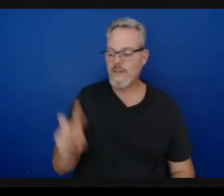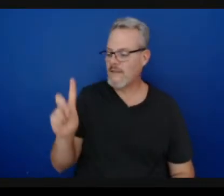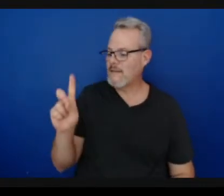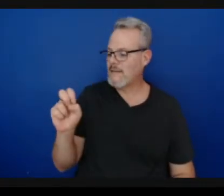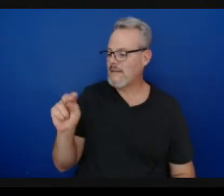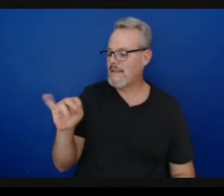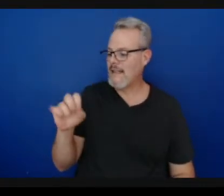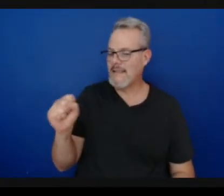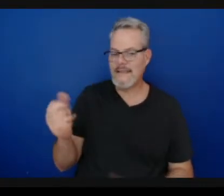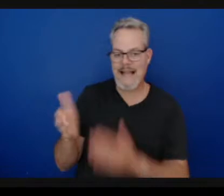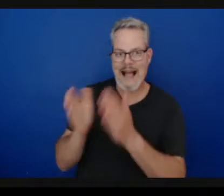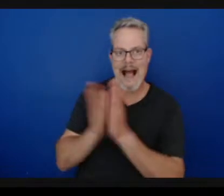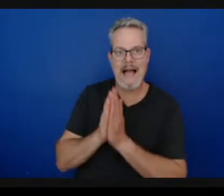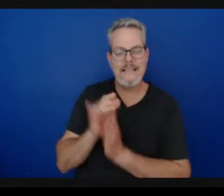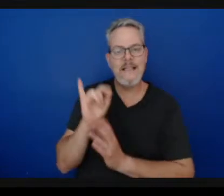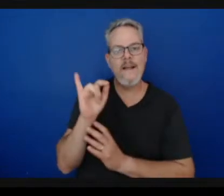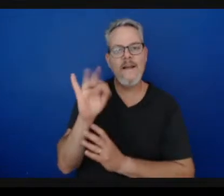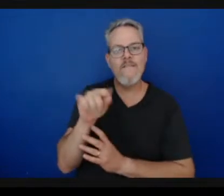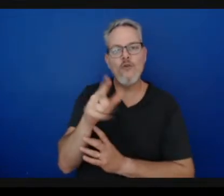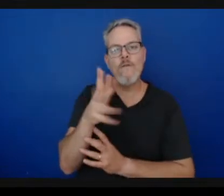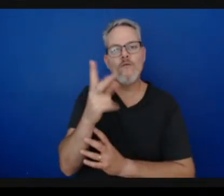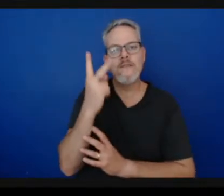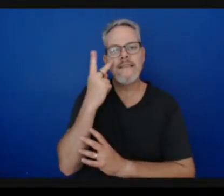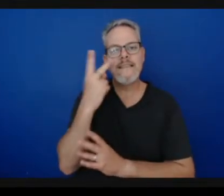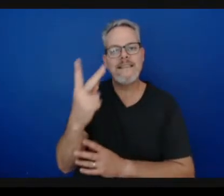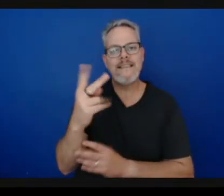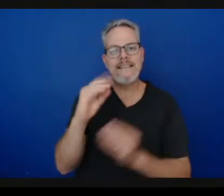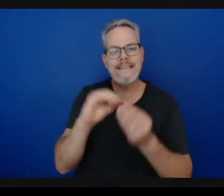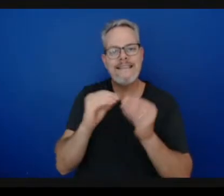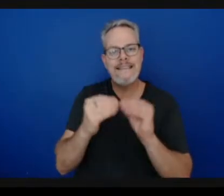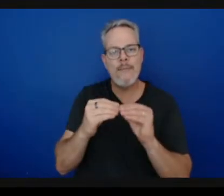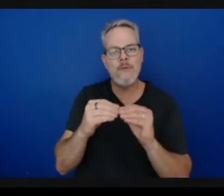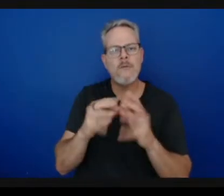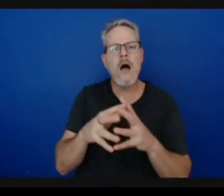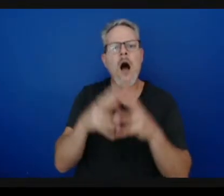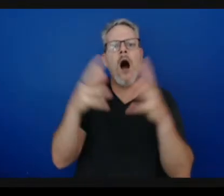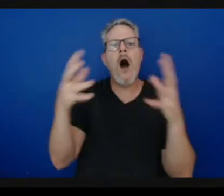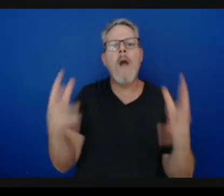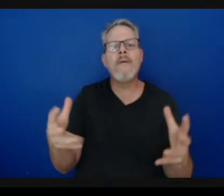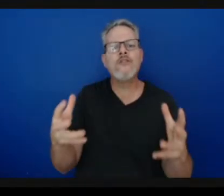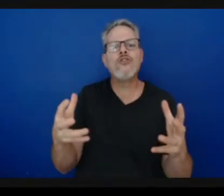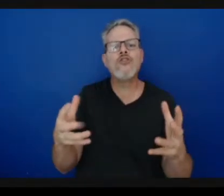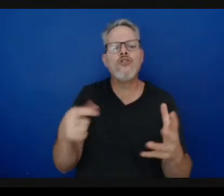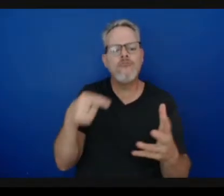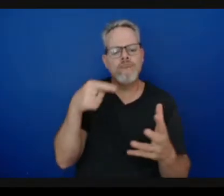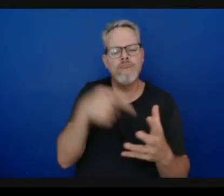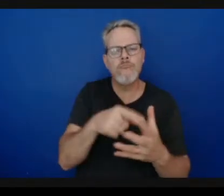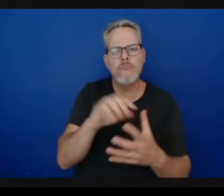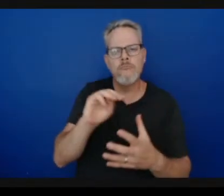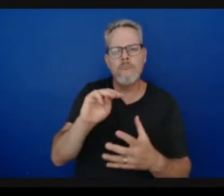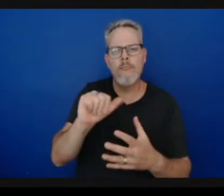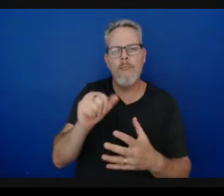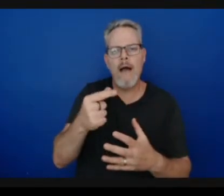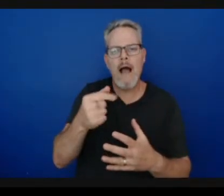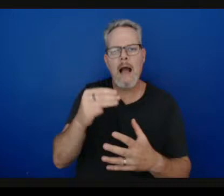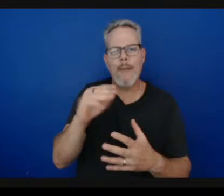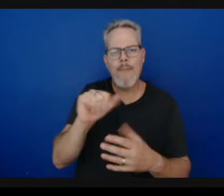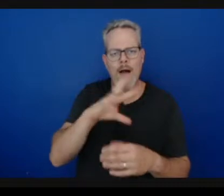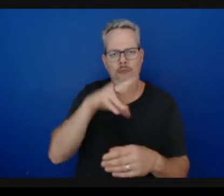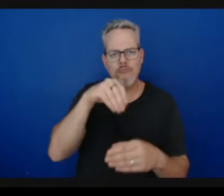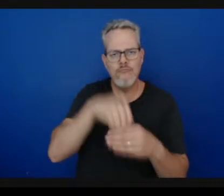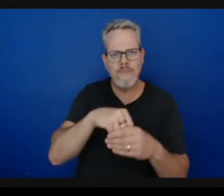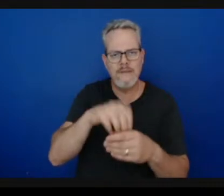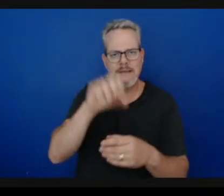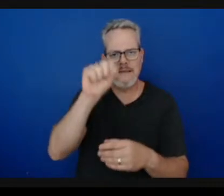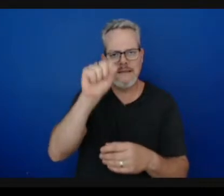question about if you've seen figures on how much magma intruded into the Southwest Rift Zone. Any ideas been passed around